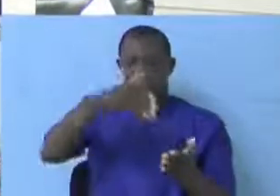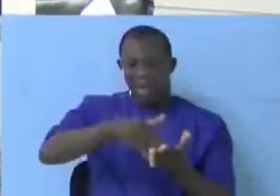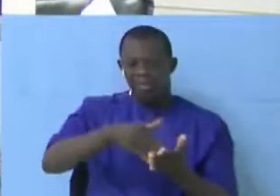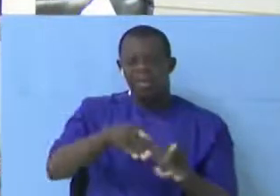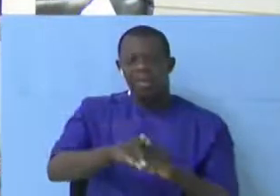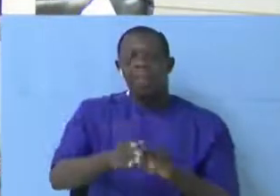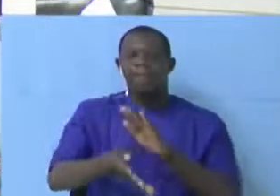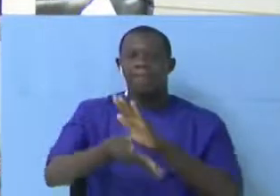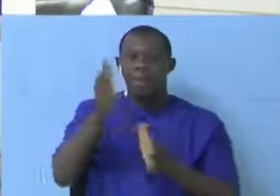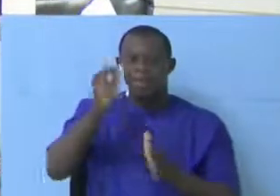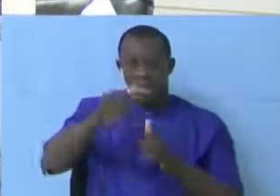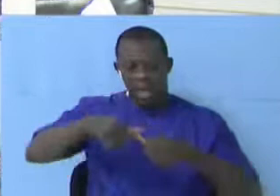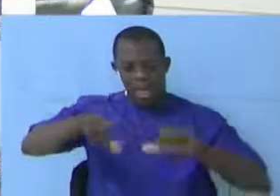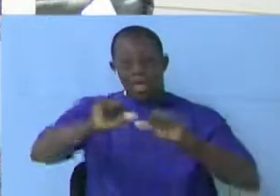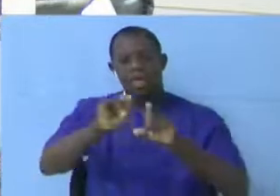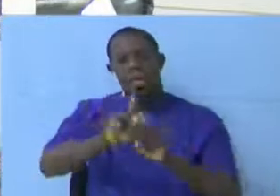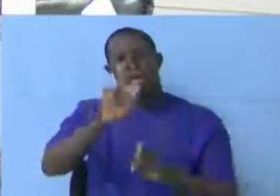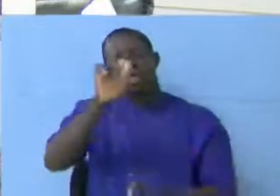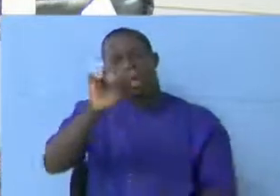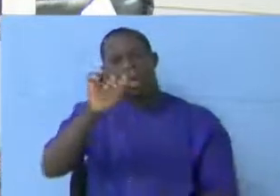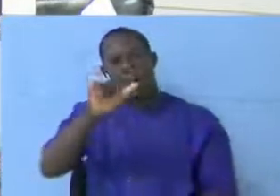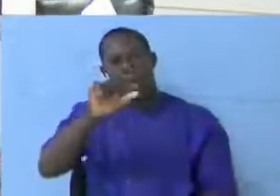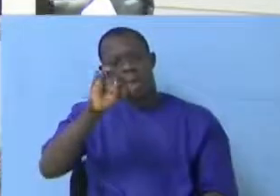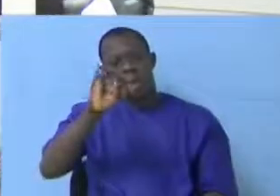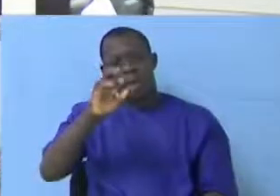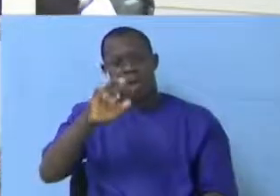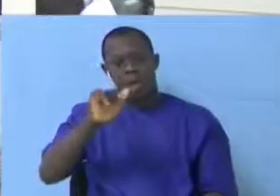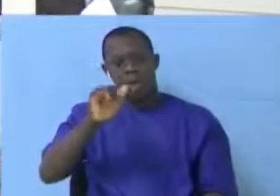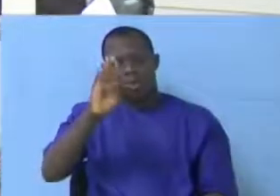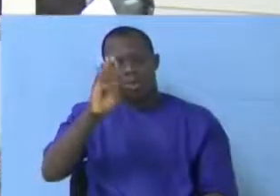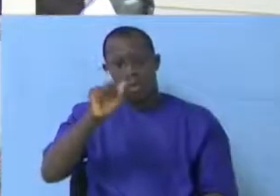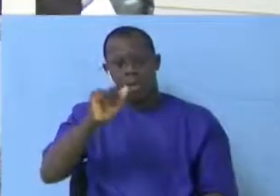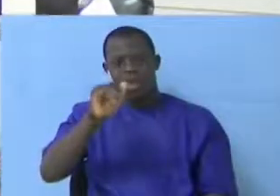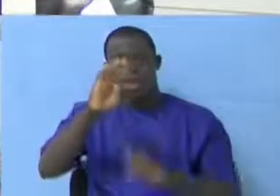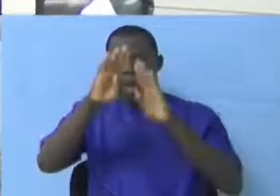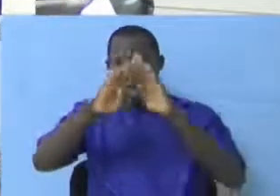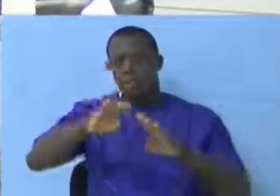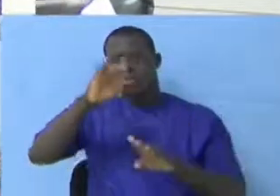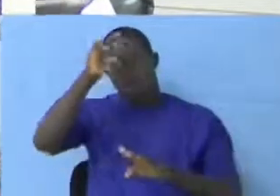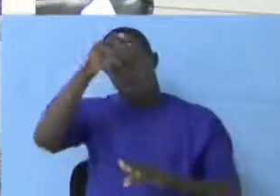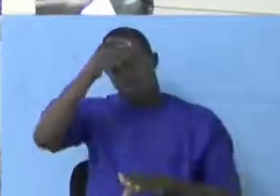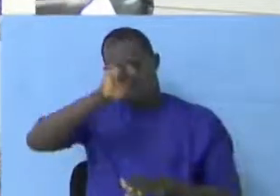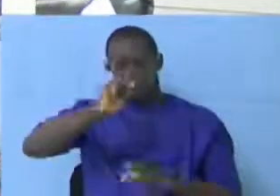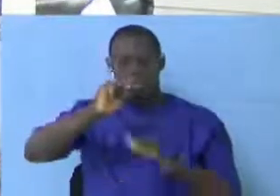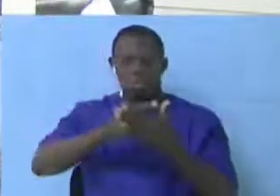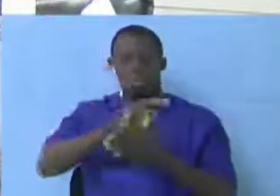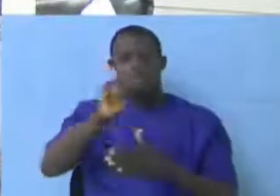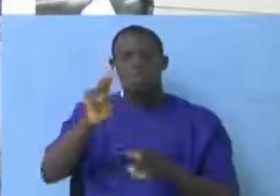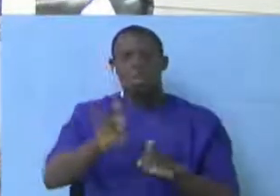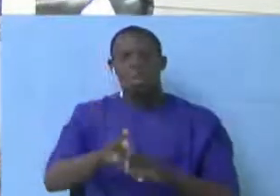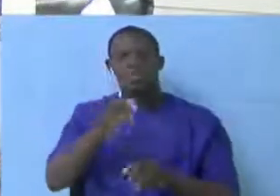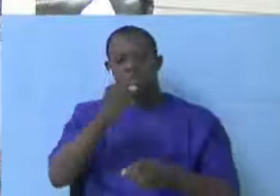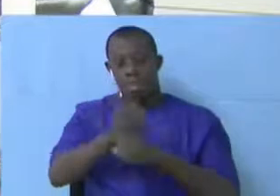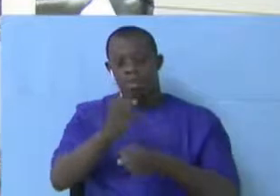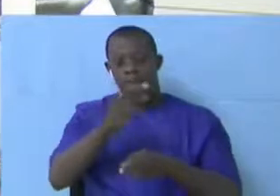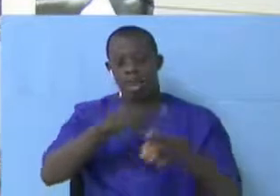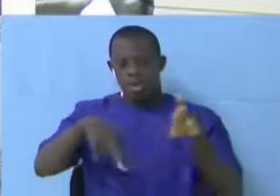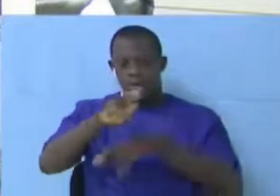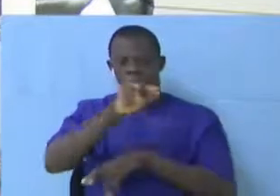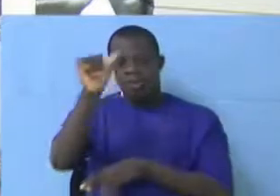we were coming, did we pass by Kairaba station and court? And he took me back. Simply because